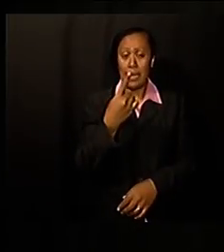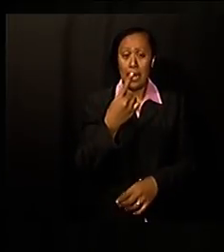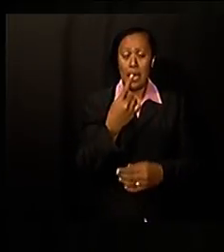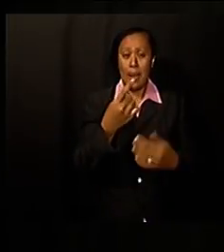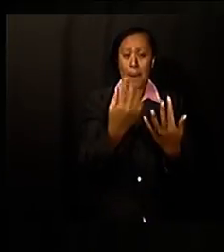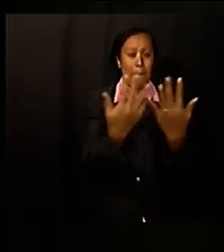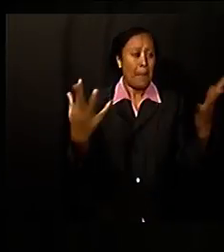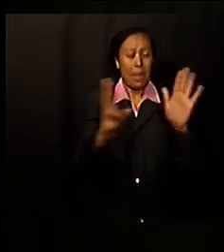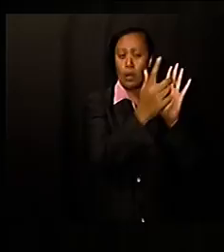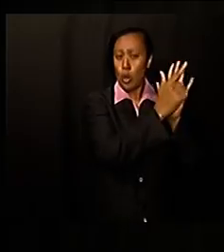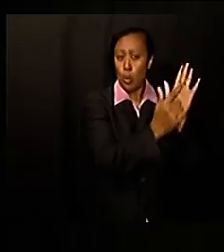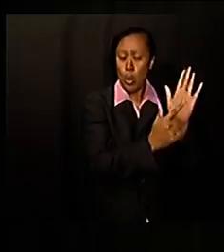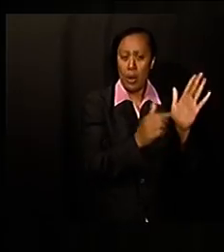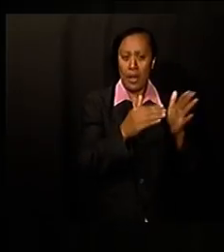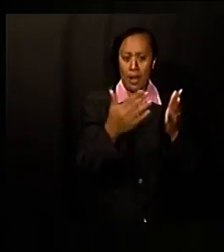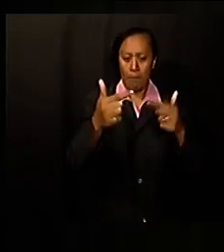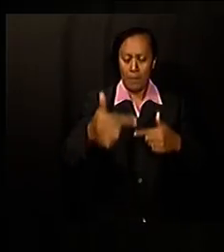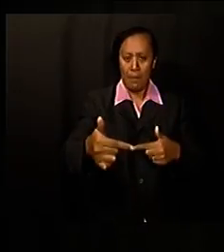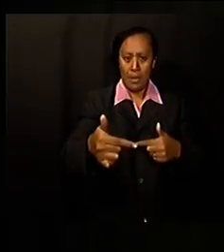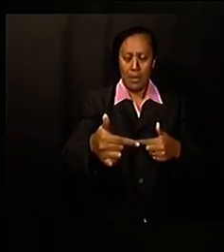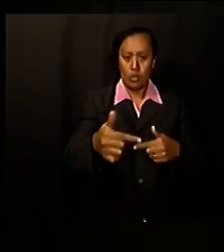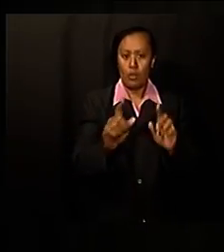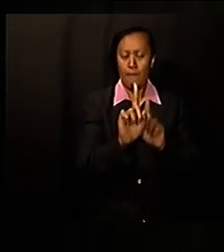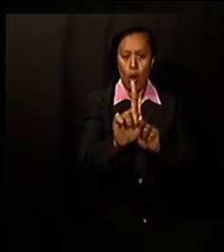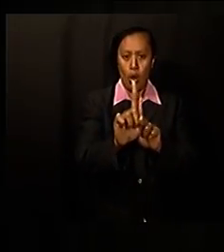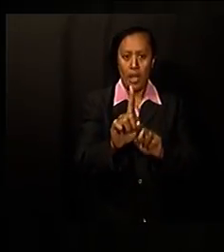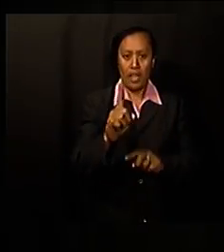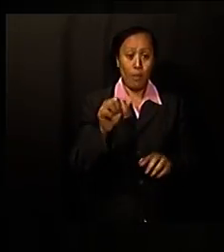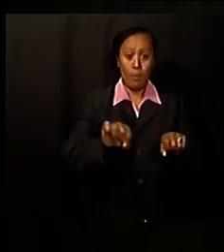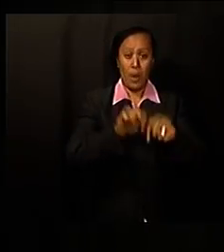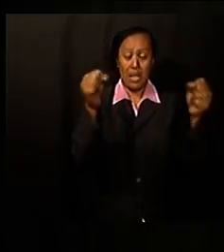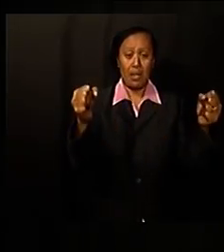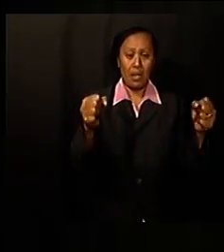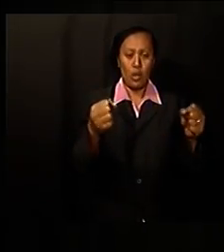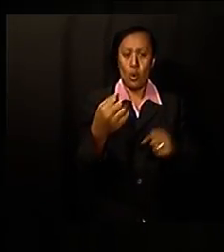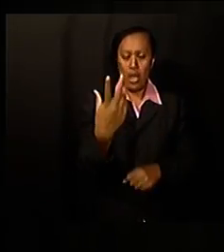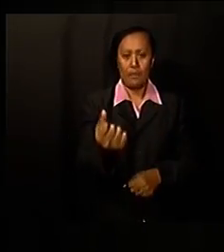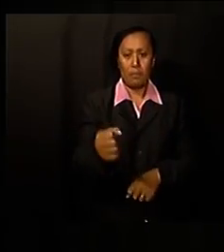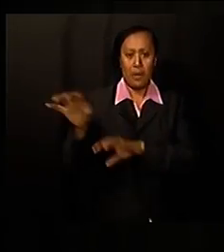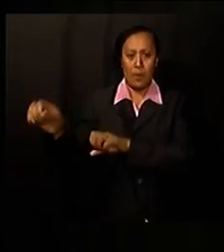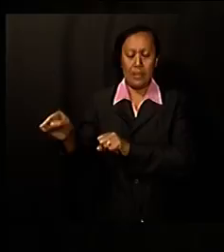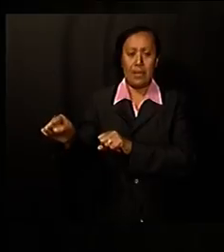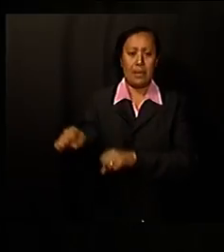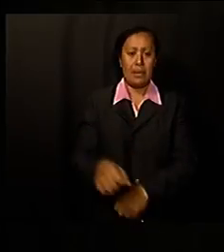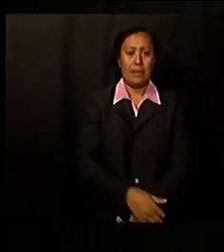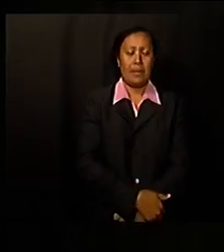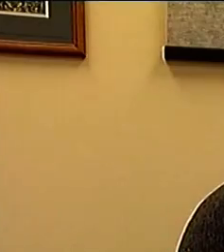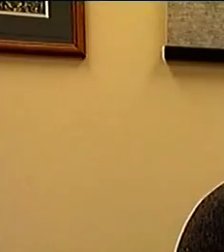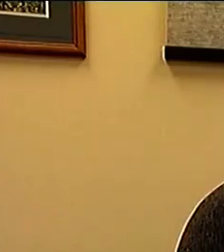the public emergency regulations are still in place and those found in breach of the PER will be